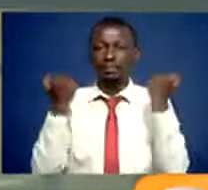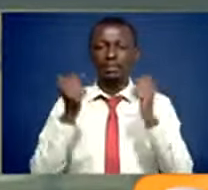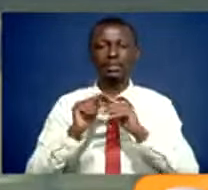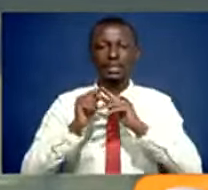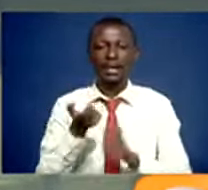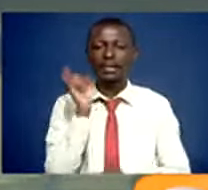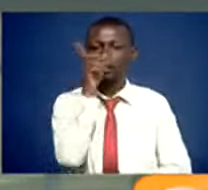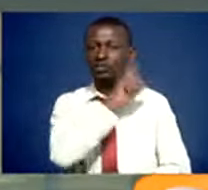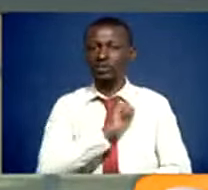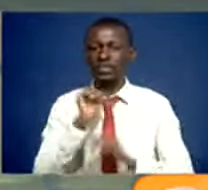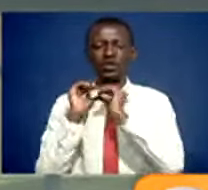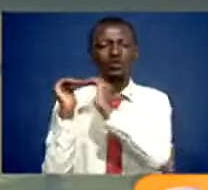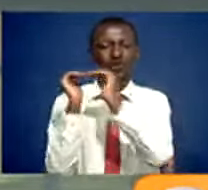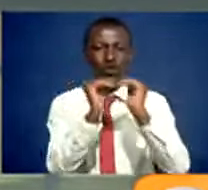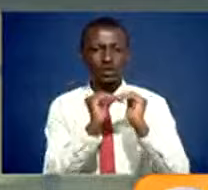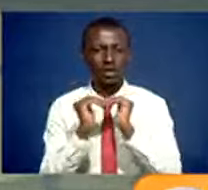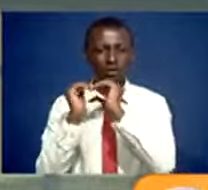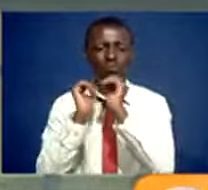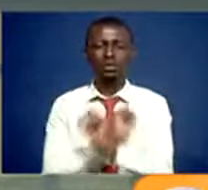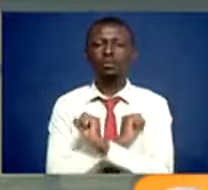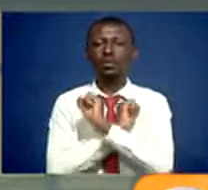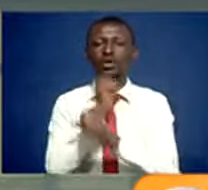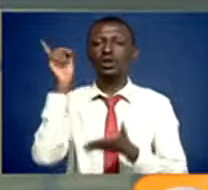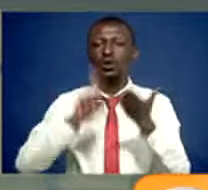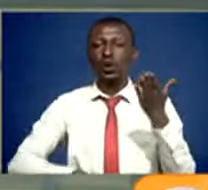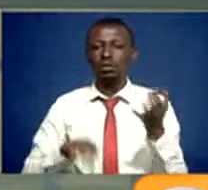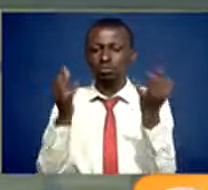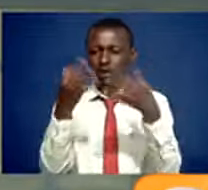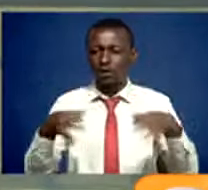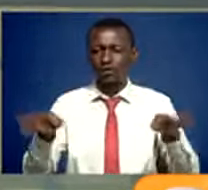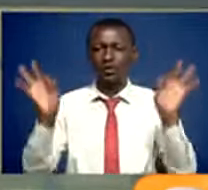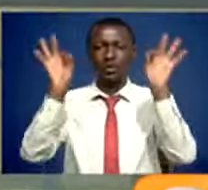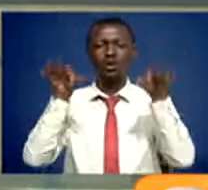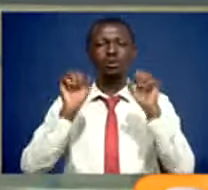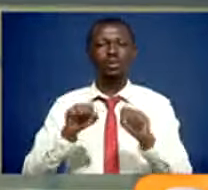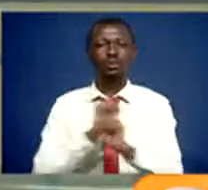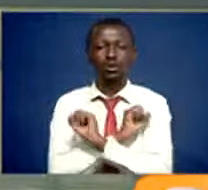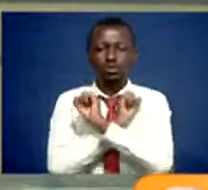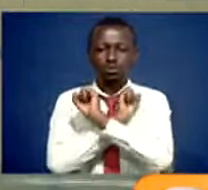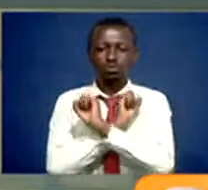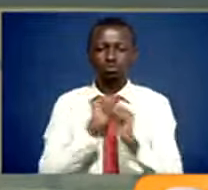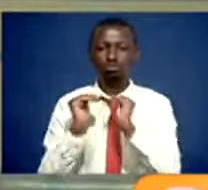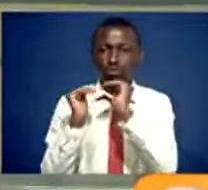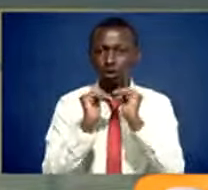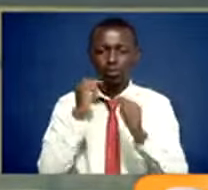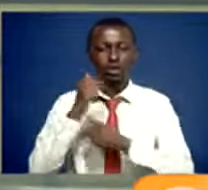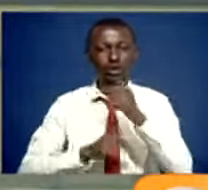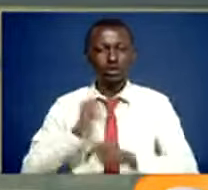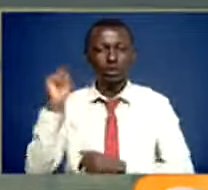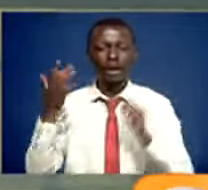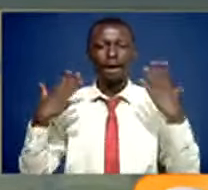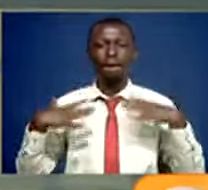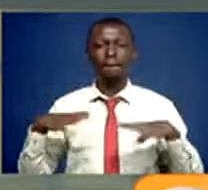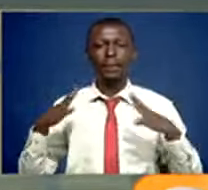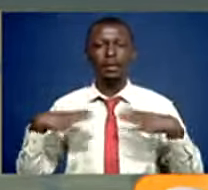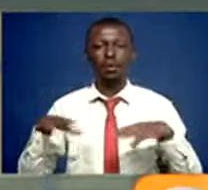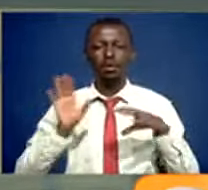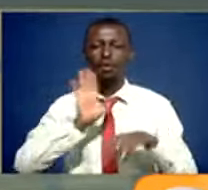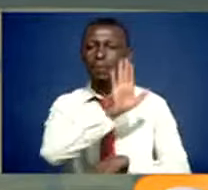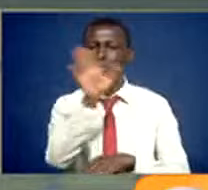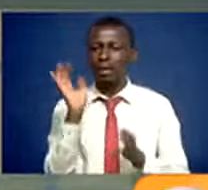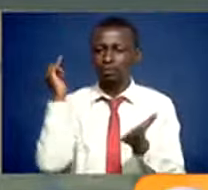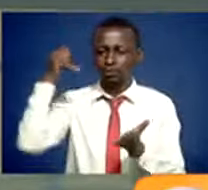a democracy which protects freedom, drives democracy, and places the people of Kenya at the front and